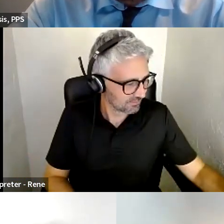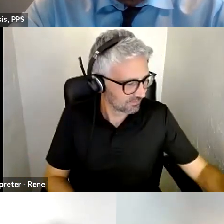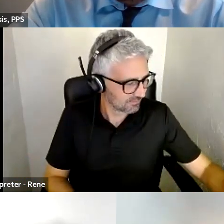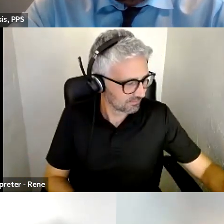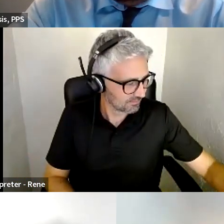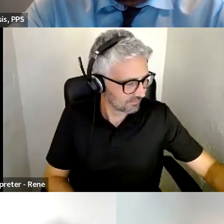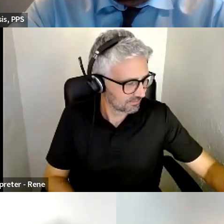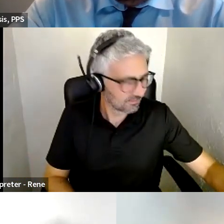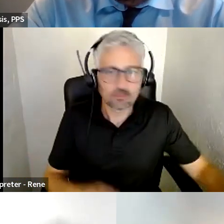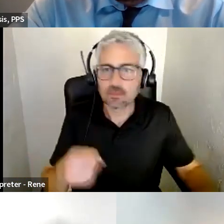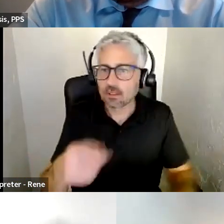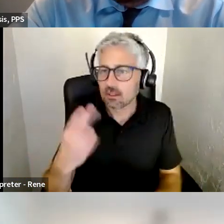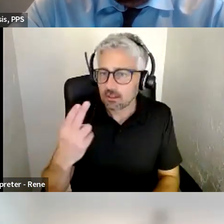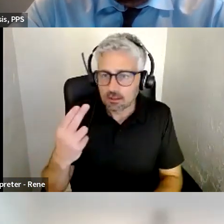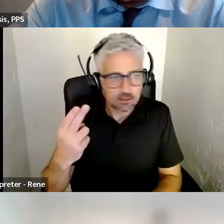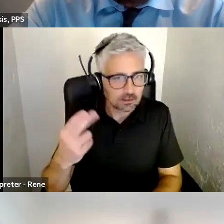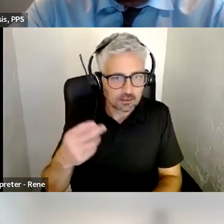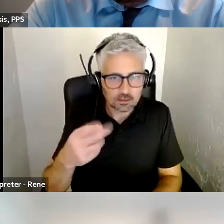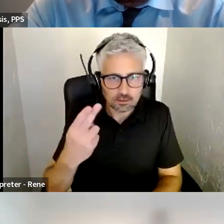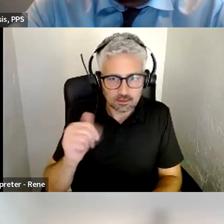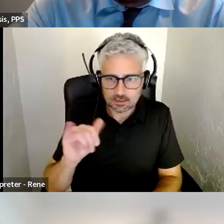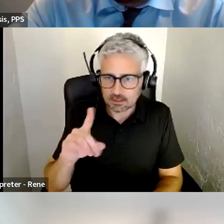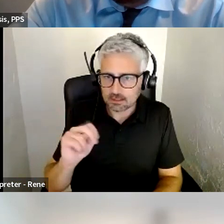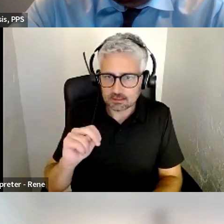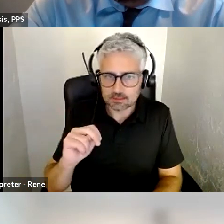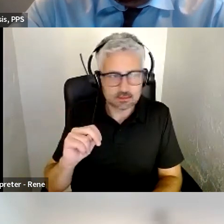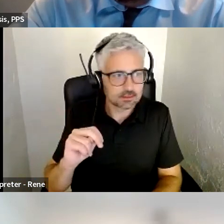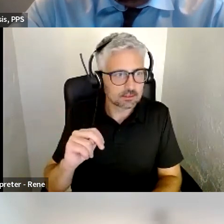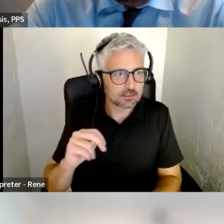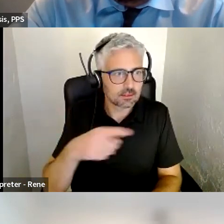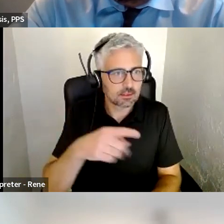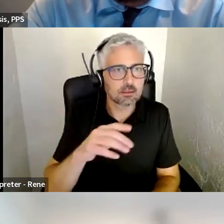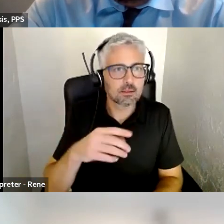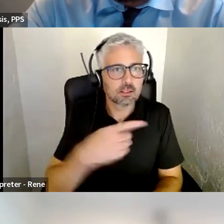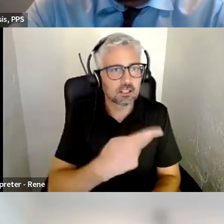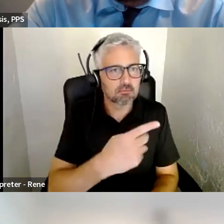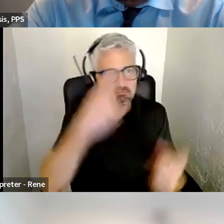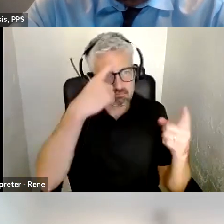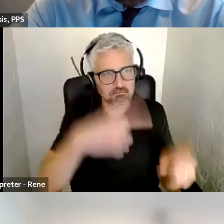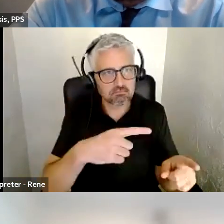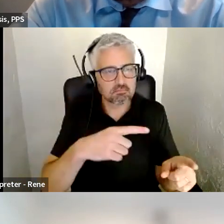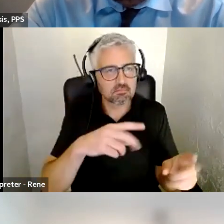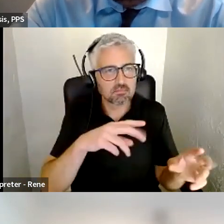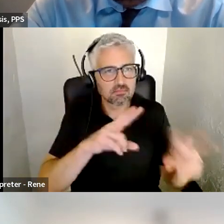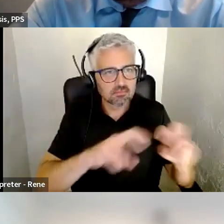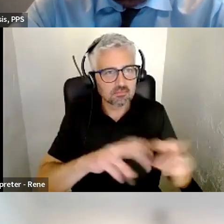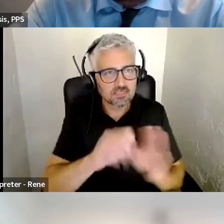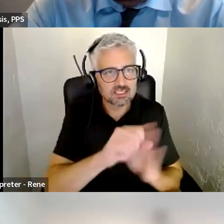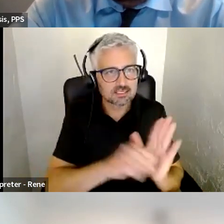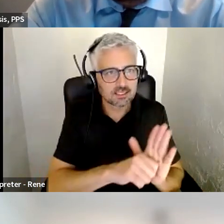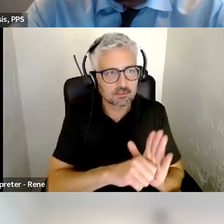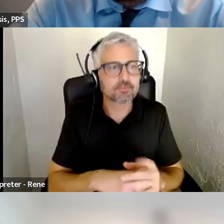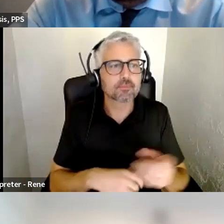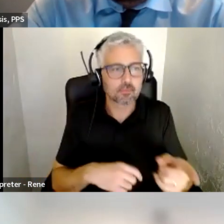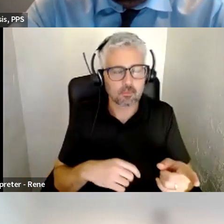Mr. Hayden. What do you think? Are you joining me I know you and I are aligned on looking at the states. Yeah, I think beyond